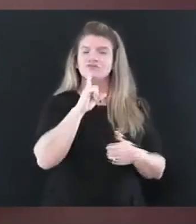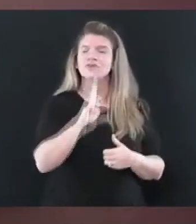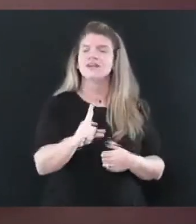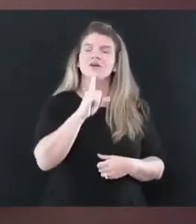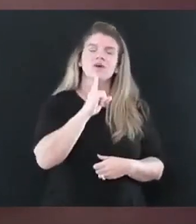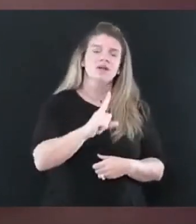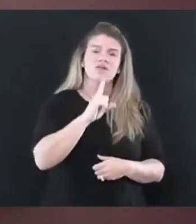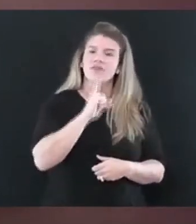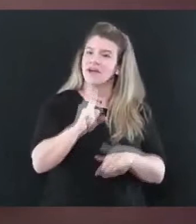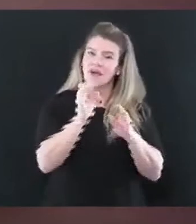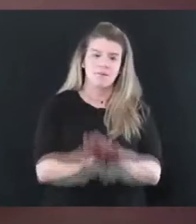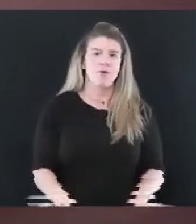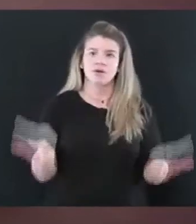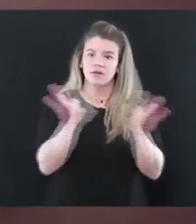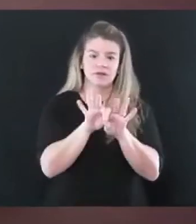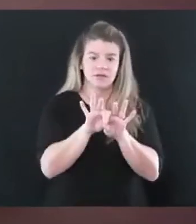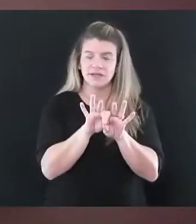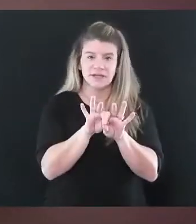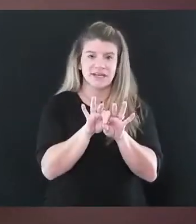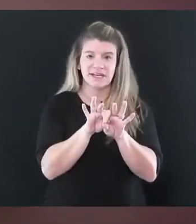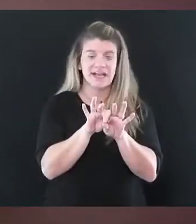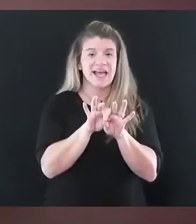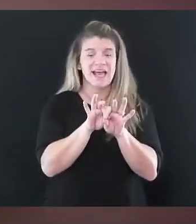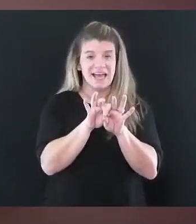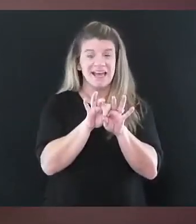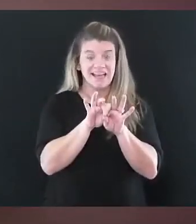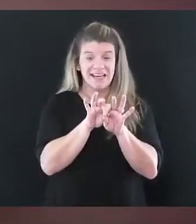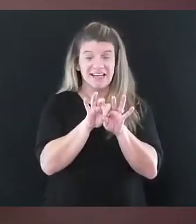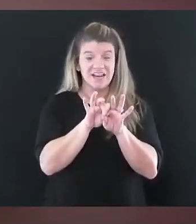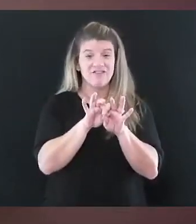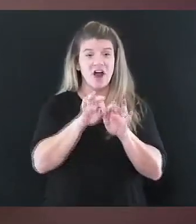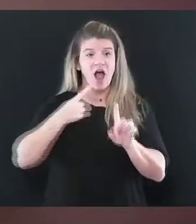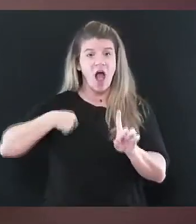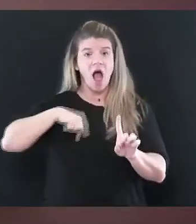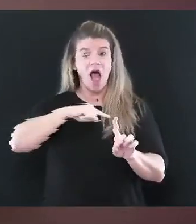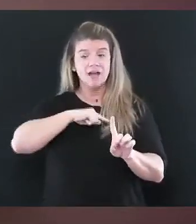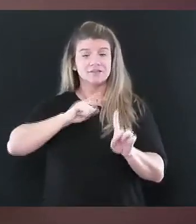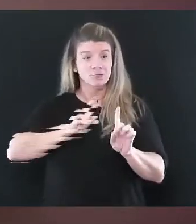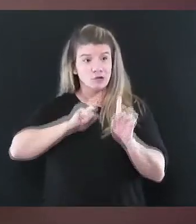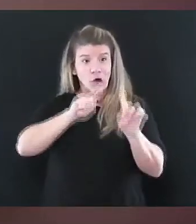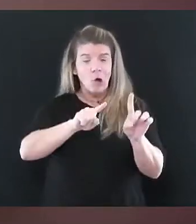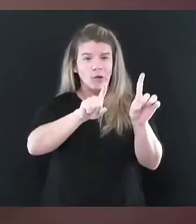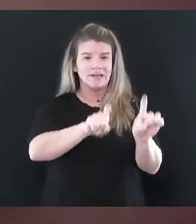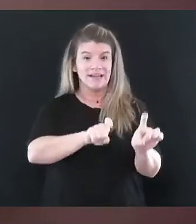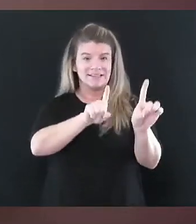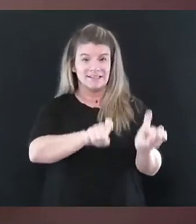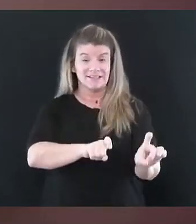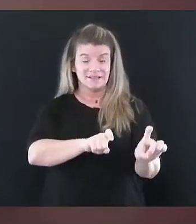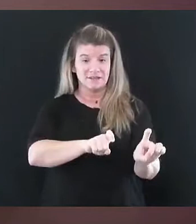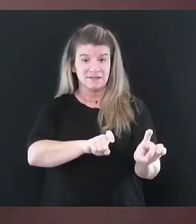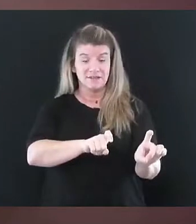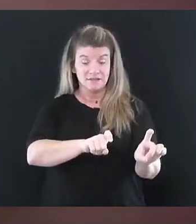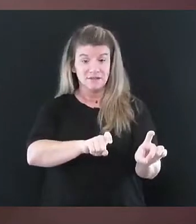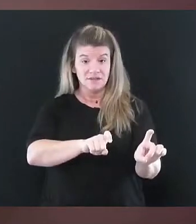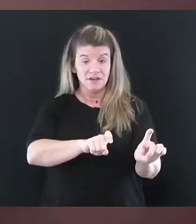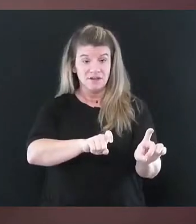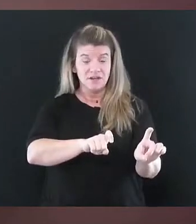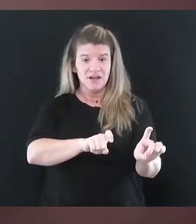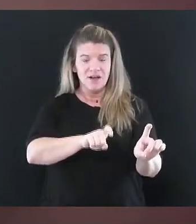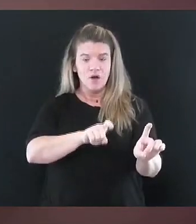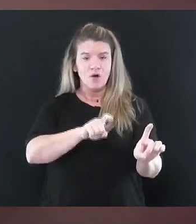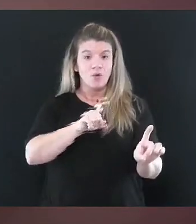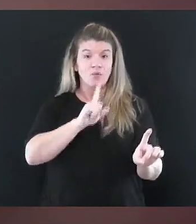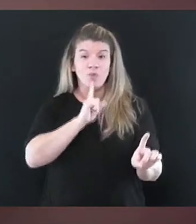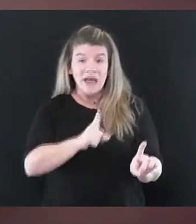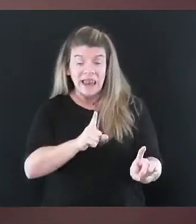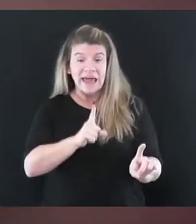important, as the governor really encouraged us, to show up and get tested, particularly show up and get tested in counties where